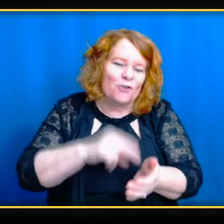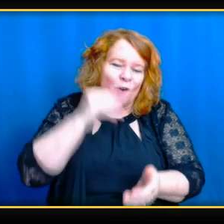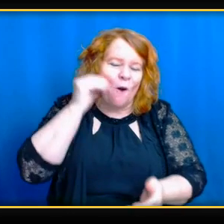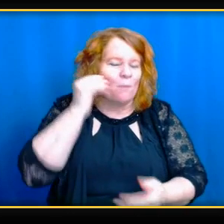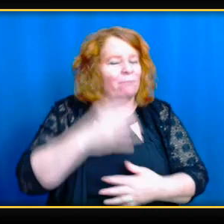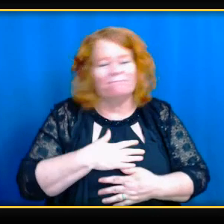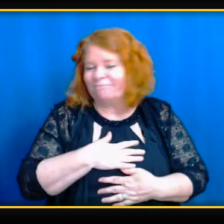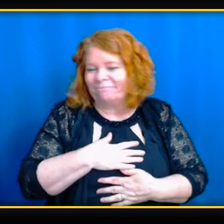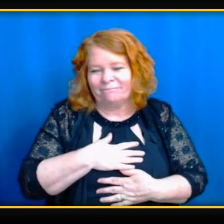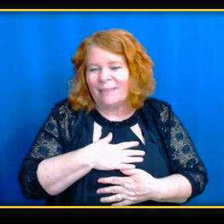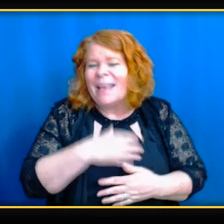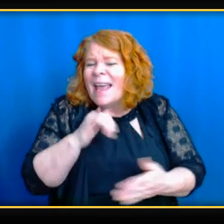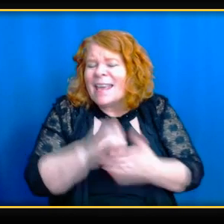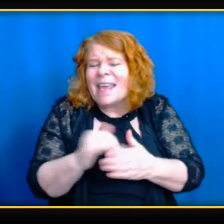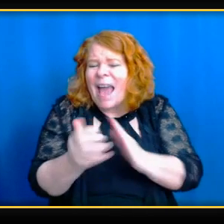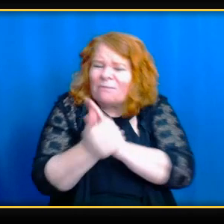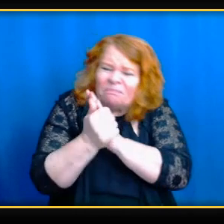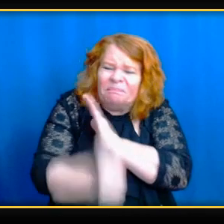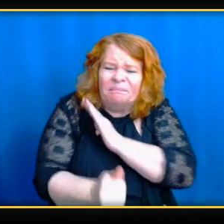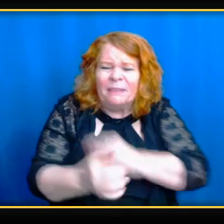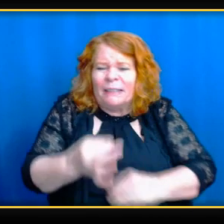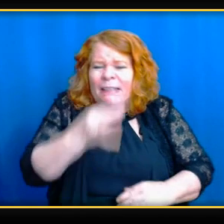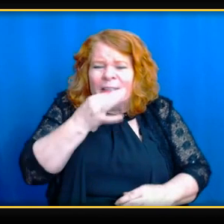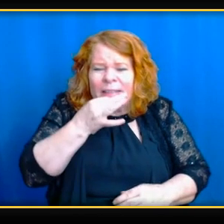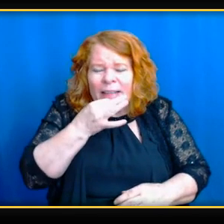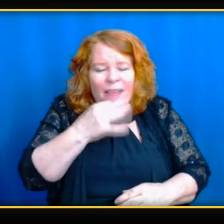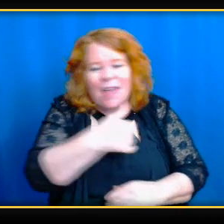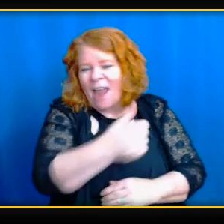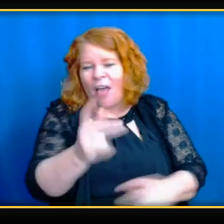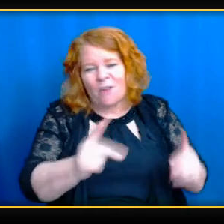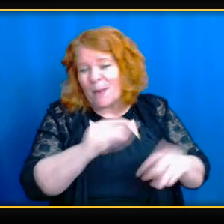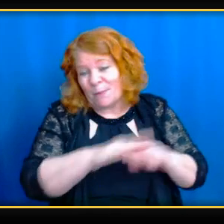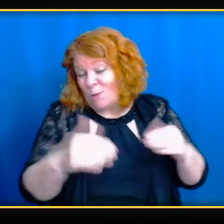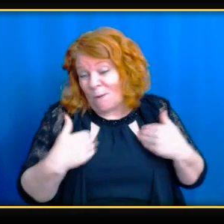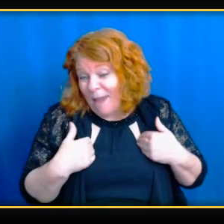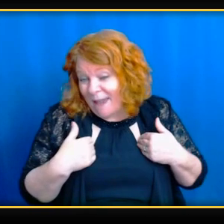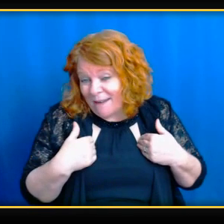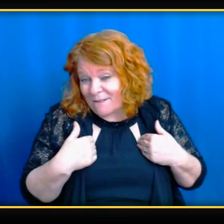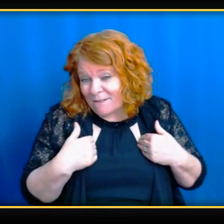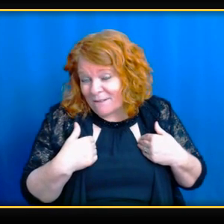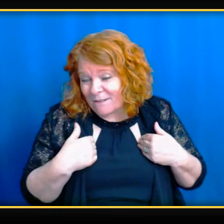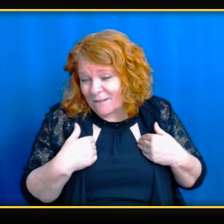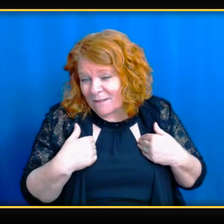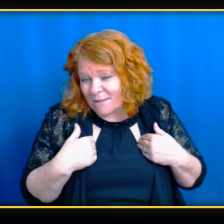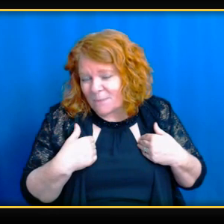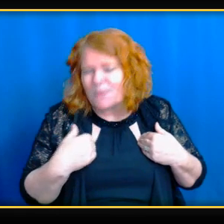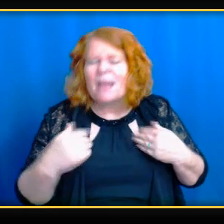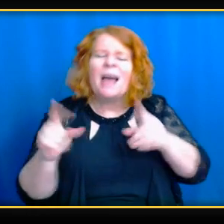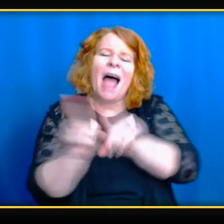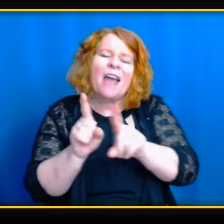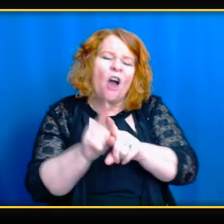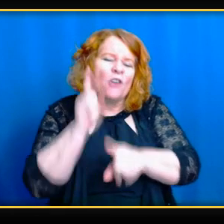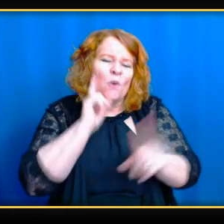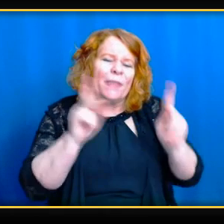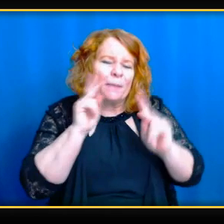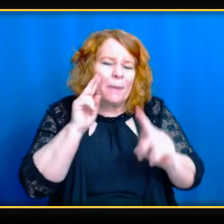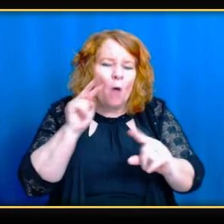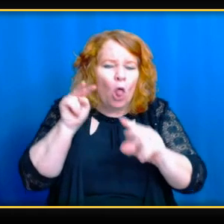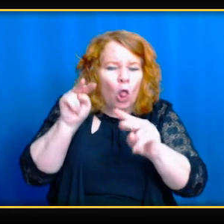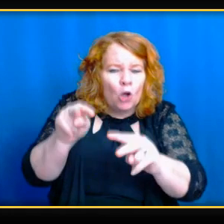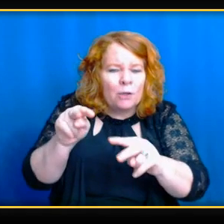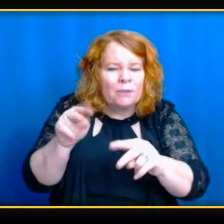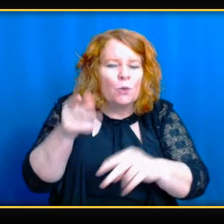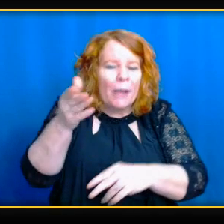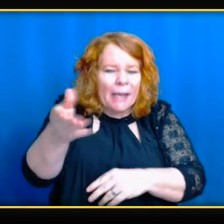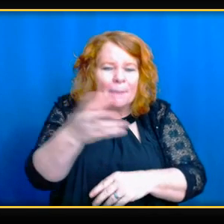expertise that many people don't have. And so I also think that people look to him and Colleen